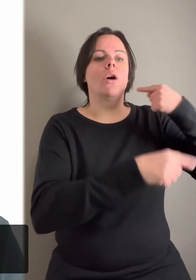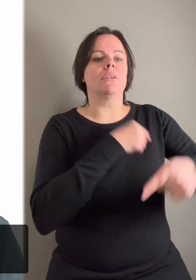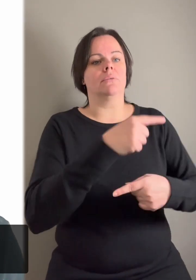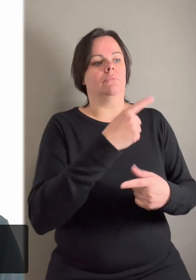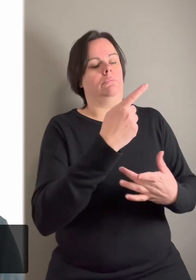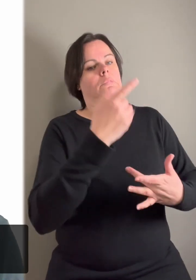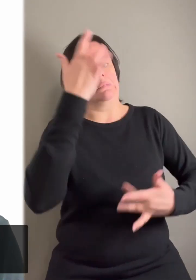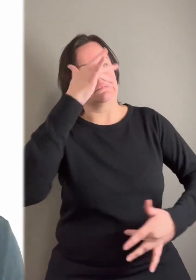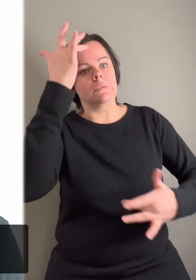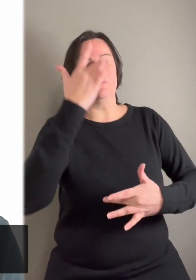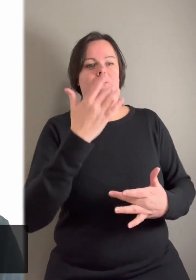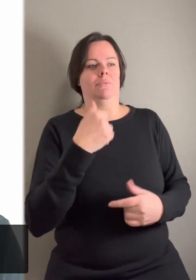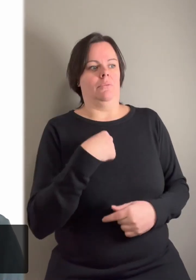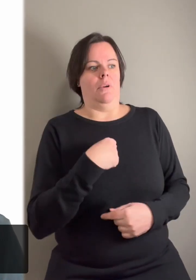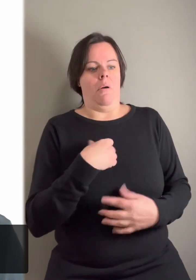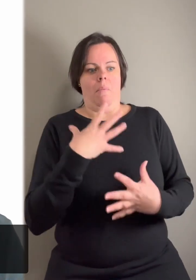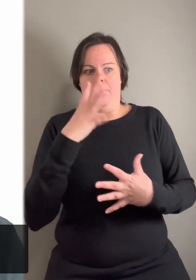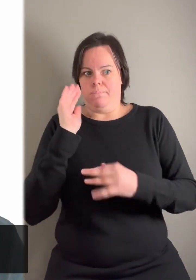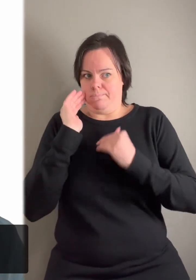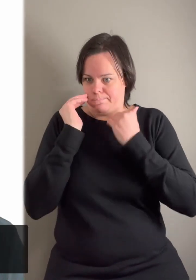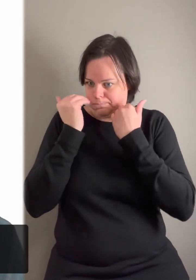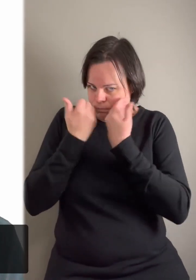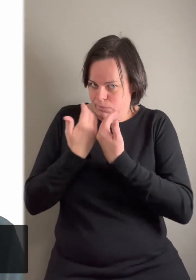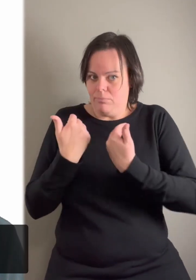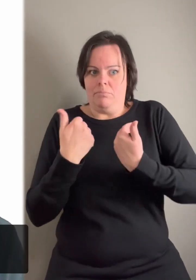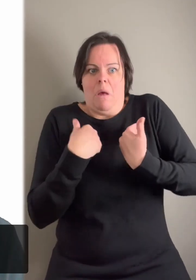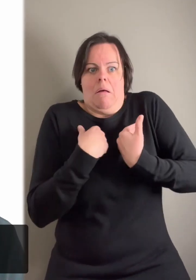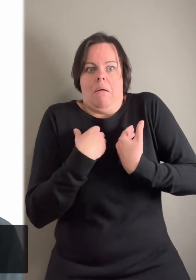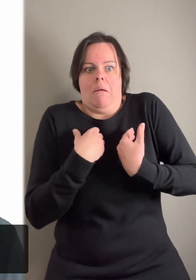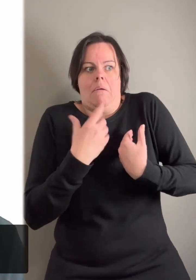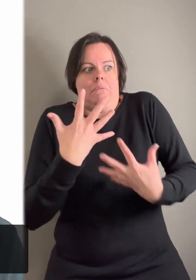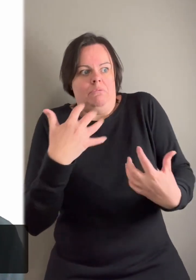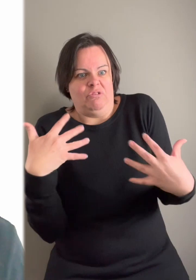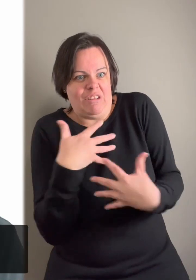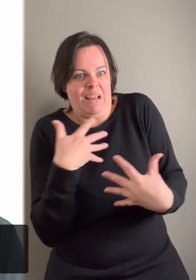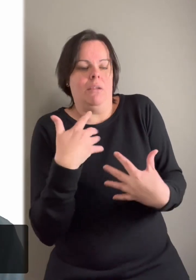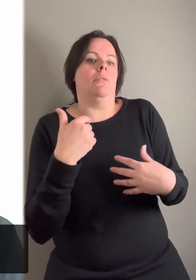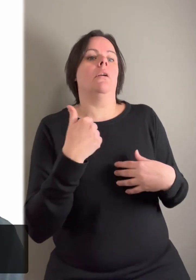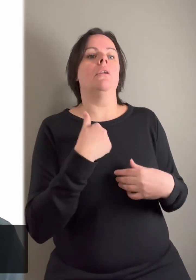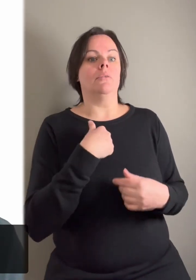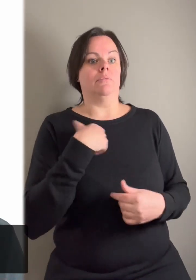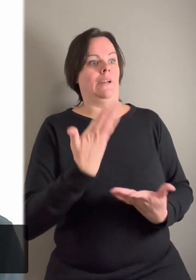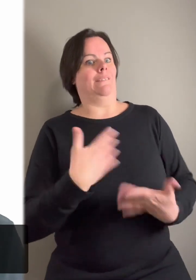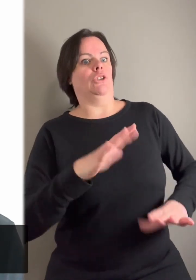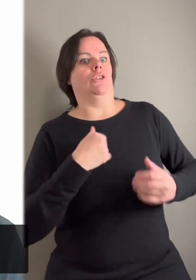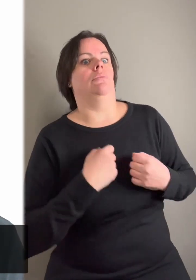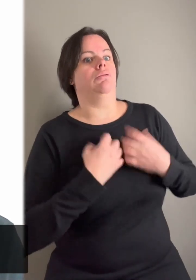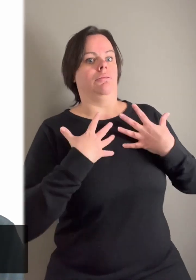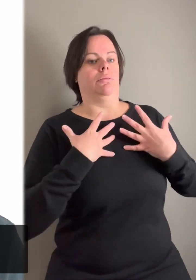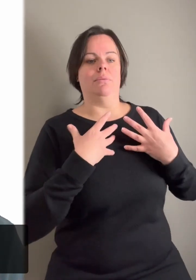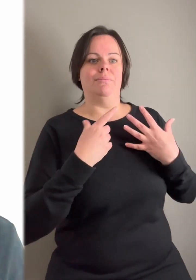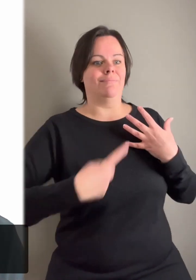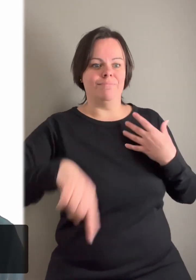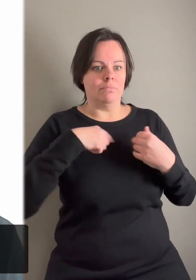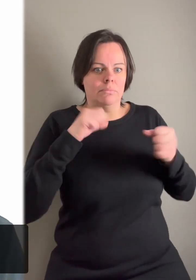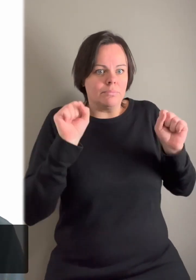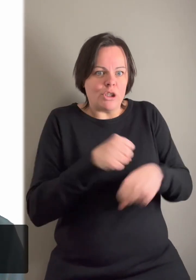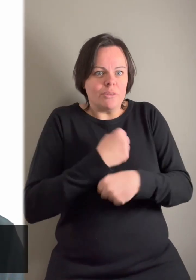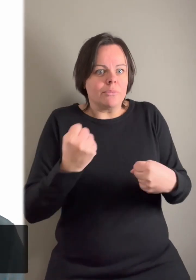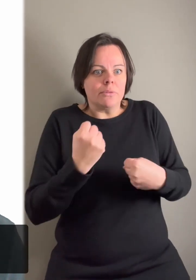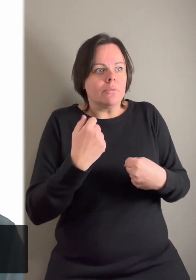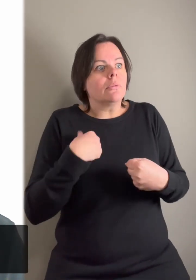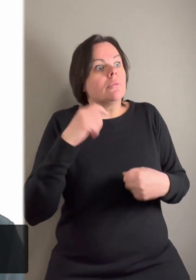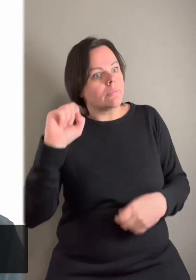people who are chronically ill may in part have to do with our inability to grasp our own mortality